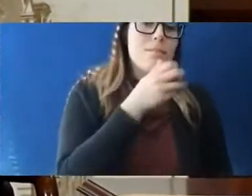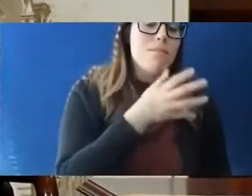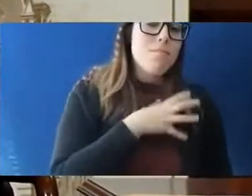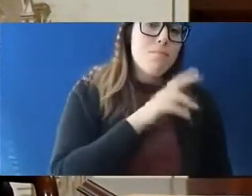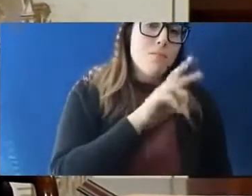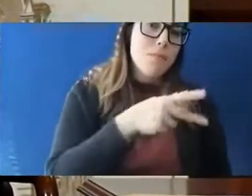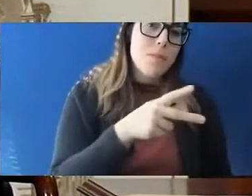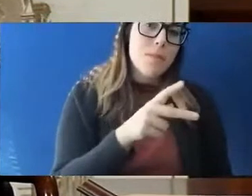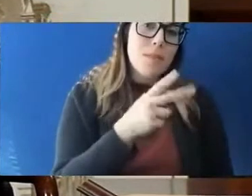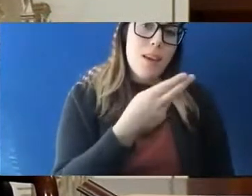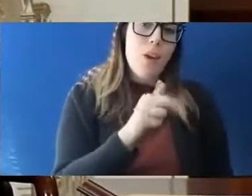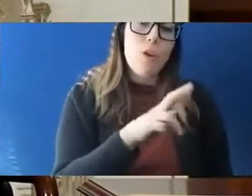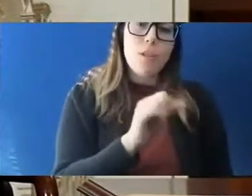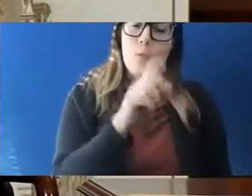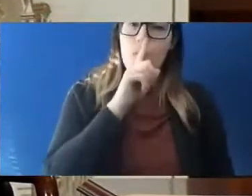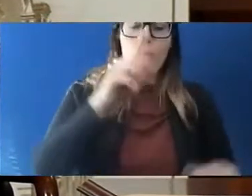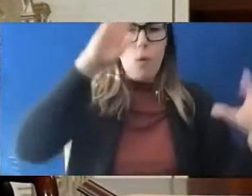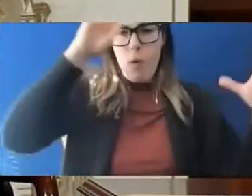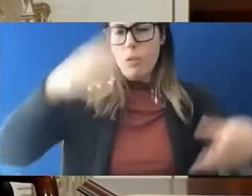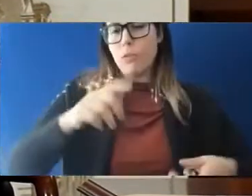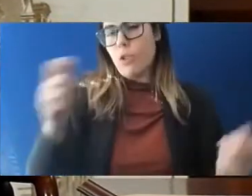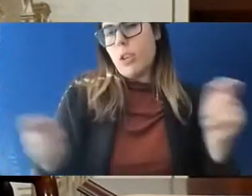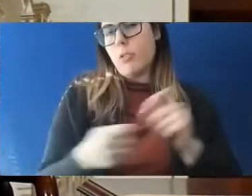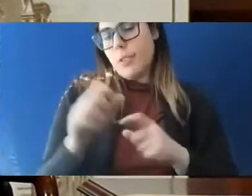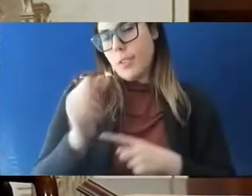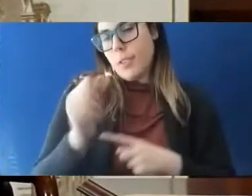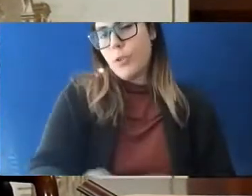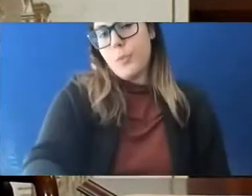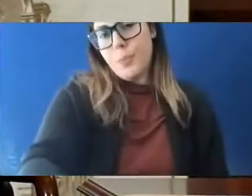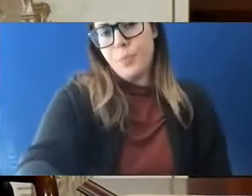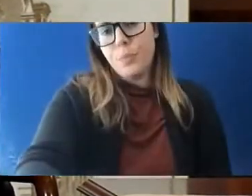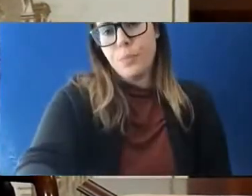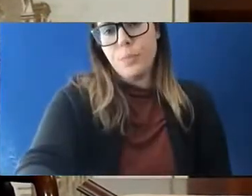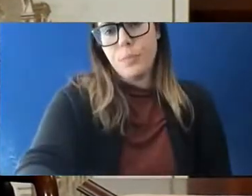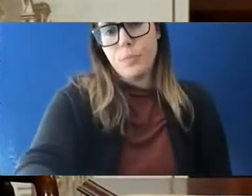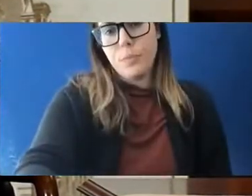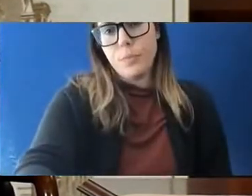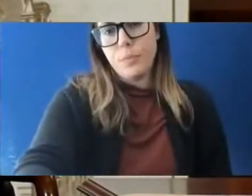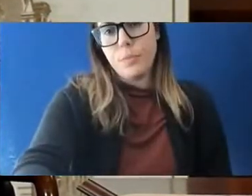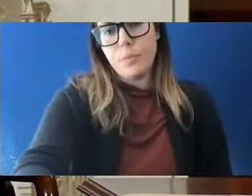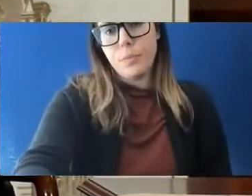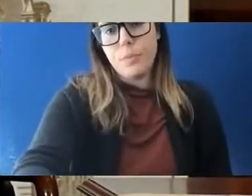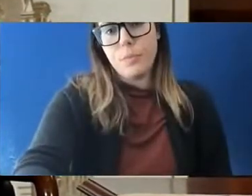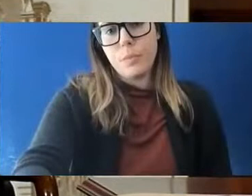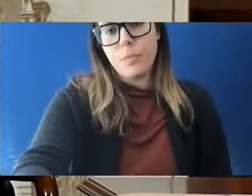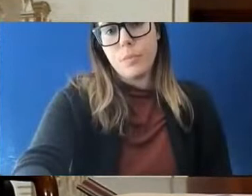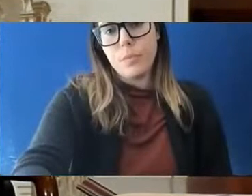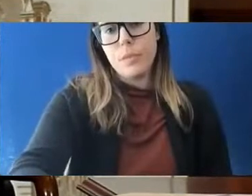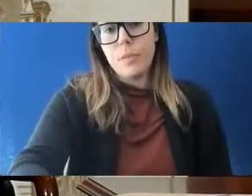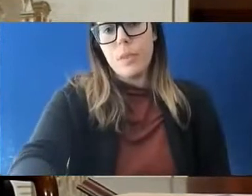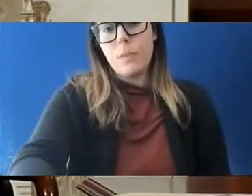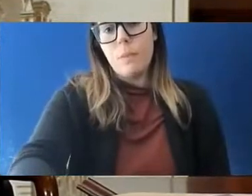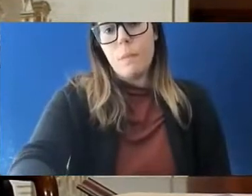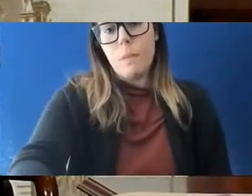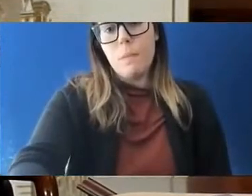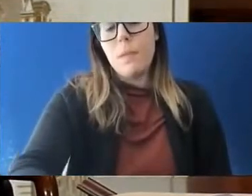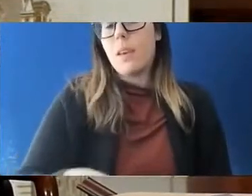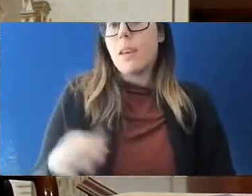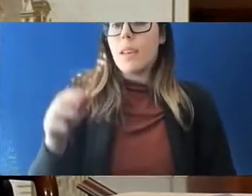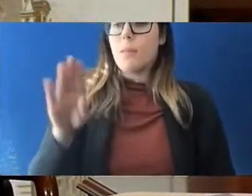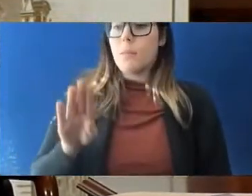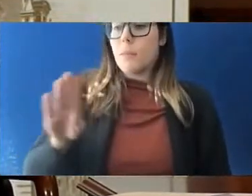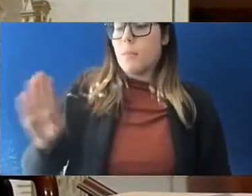changing the situation. And our Build Back Better legislation, which is before Congress